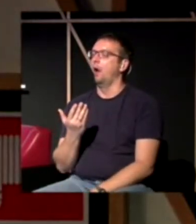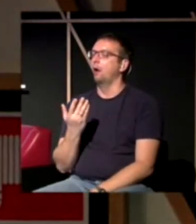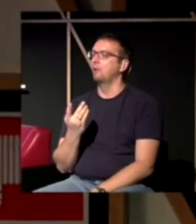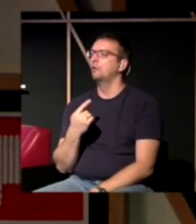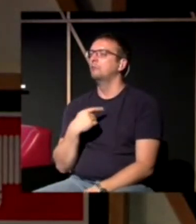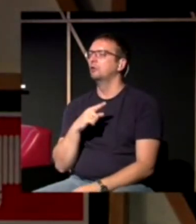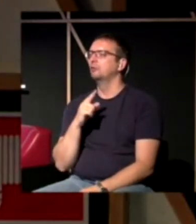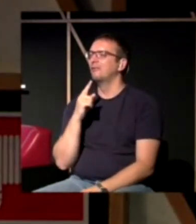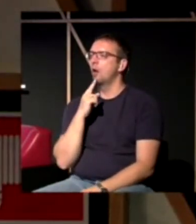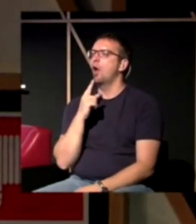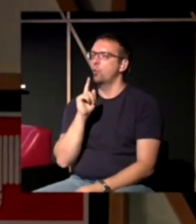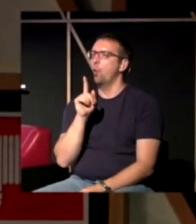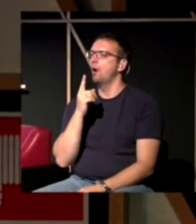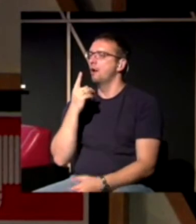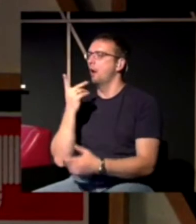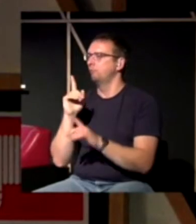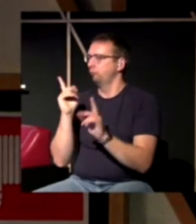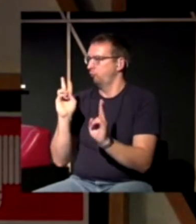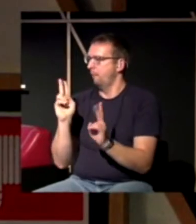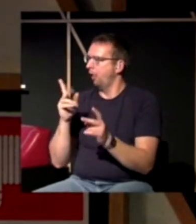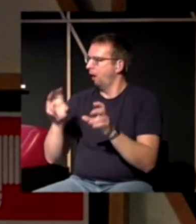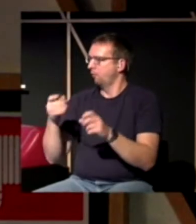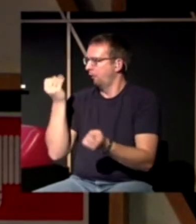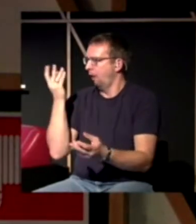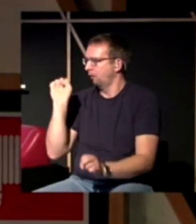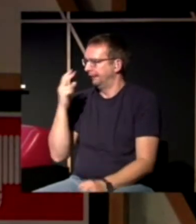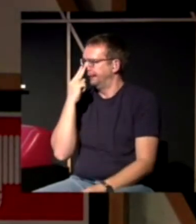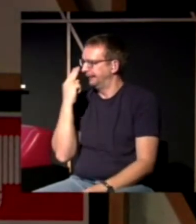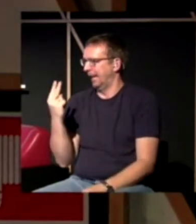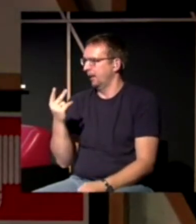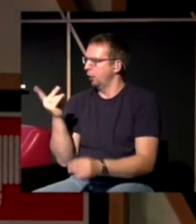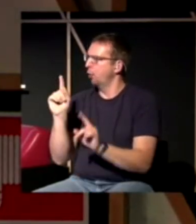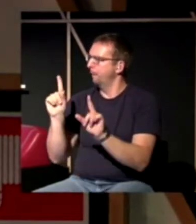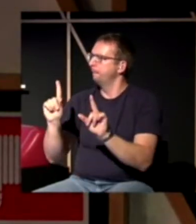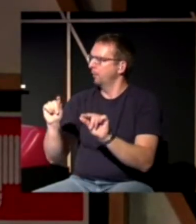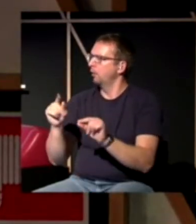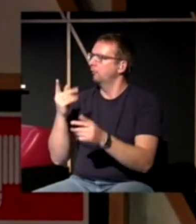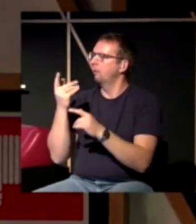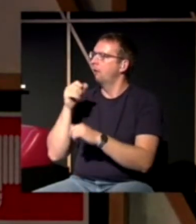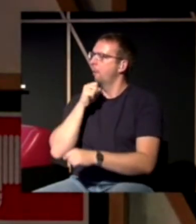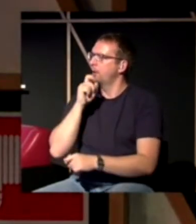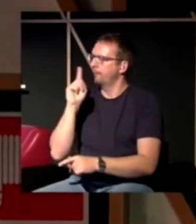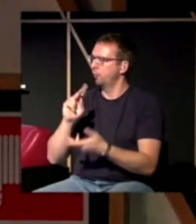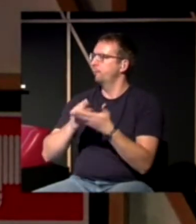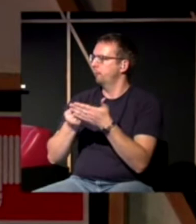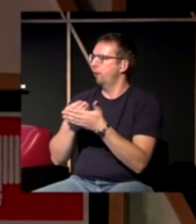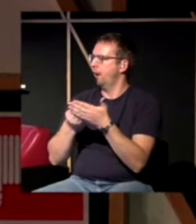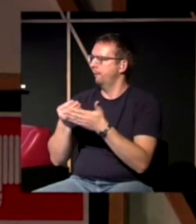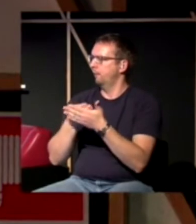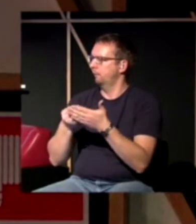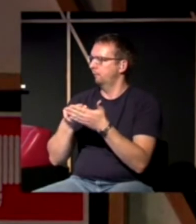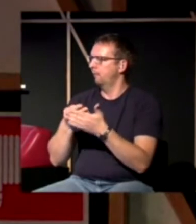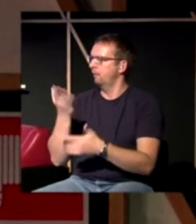in the United Kingdom, the Radio Times would publish in the centre pages a diagram of 1 to 12. And the commentators would say, Stanley Matthews,